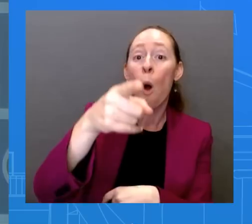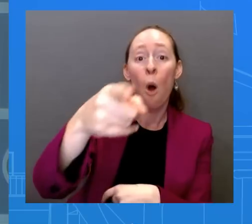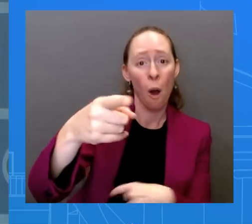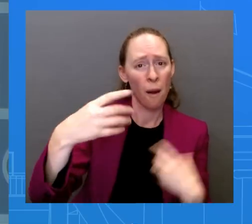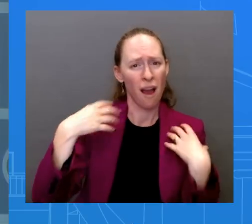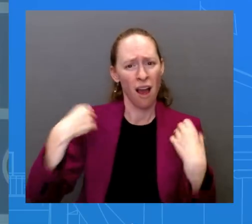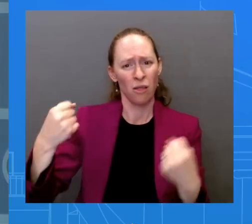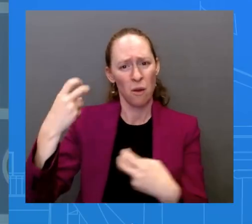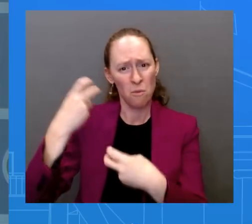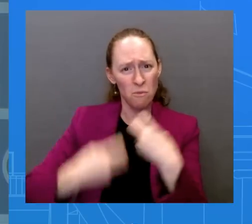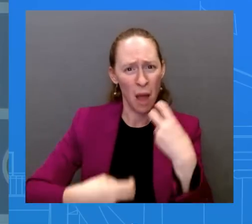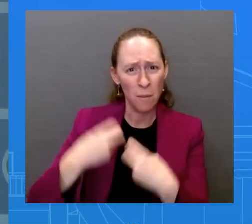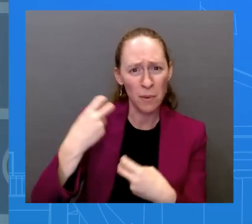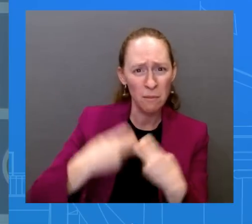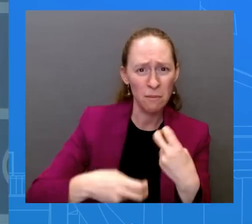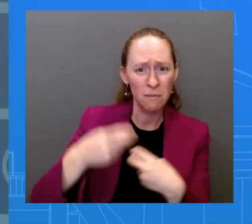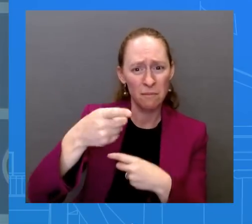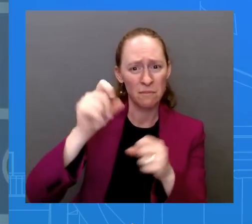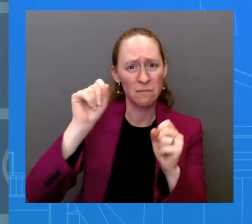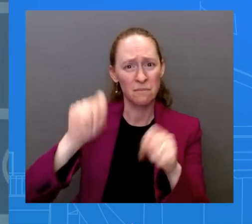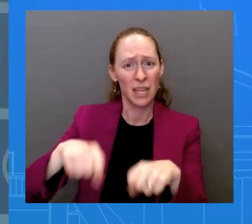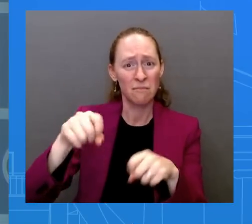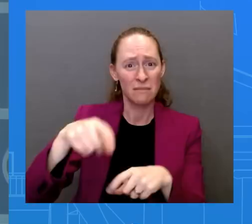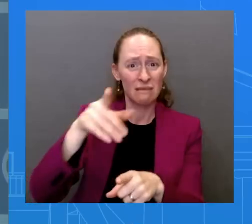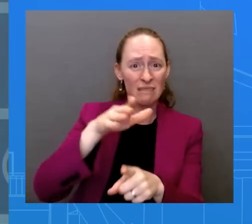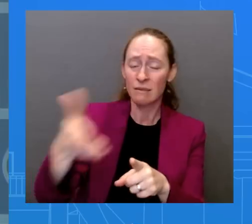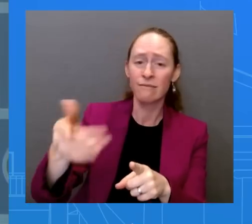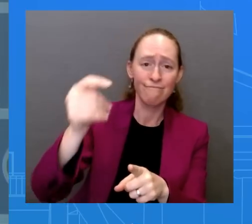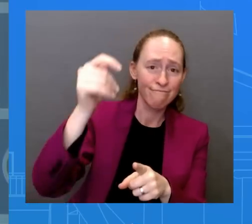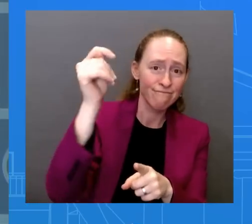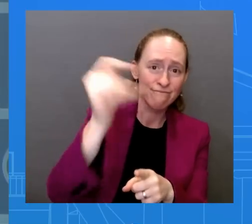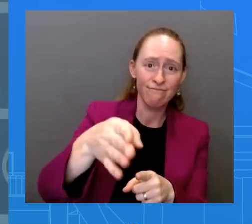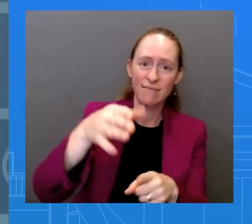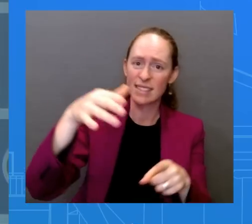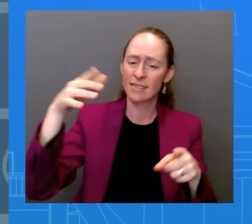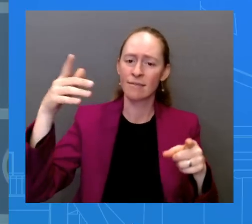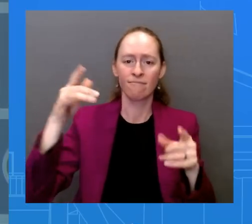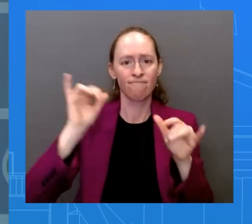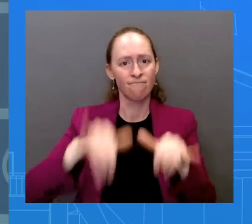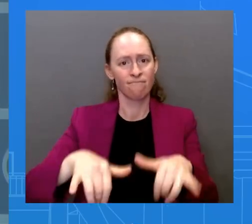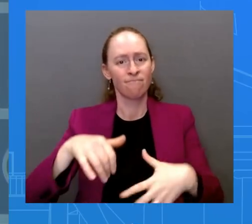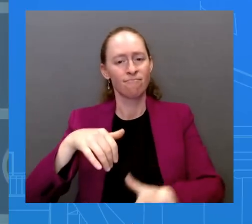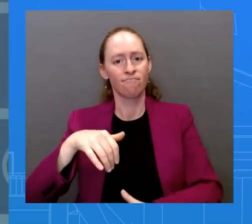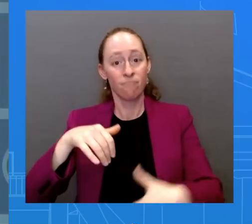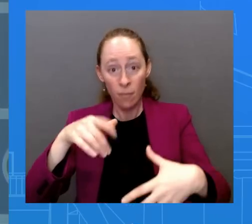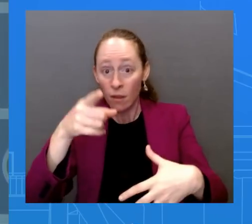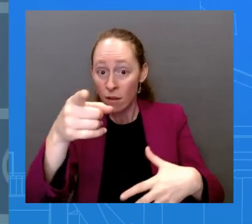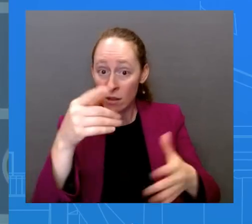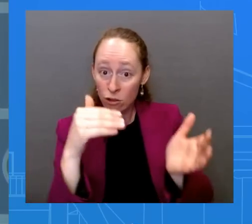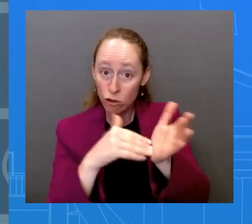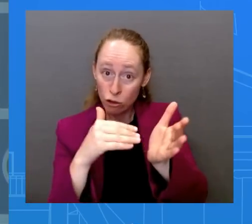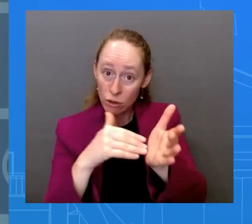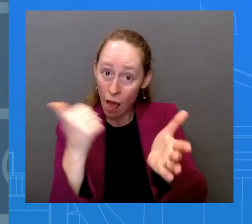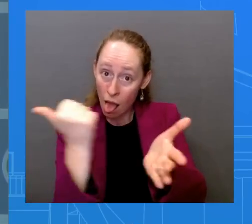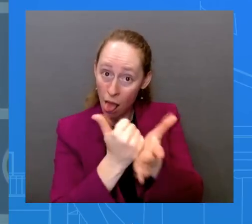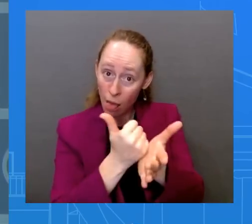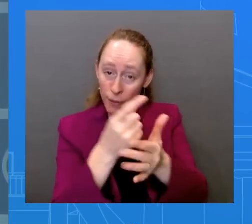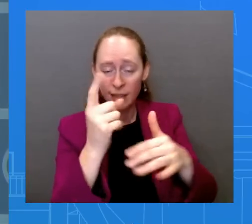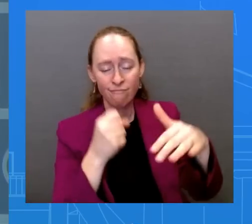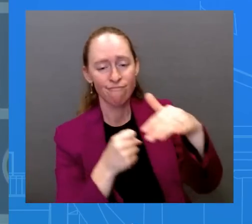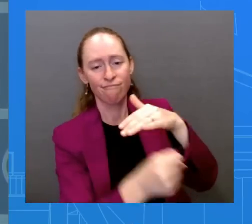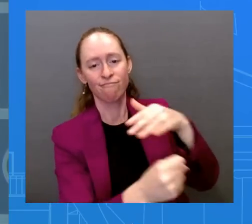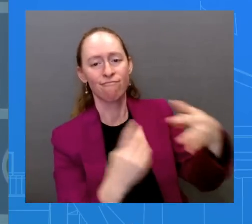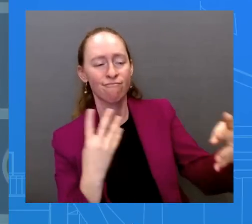Healthcare providers would face imprisonment of up to 5 years for fulfilling their duty of care. This ban